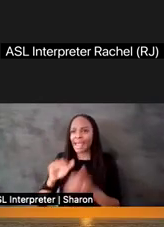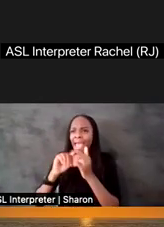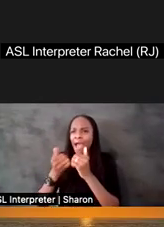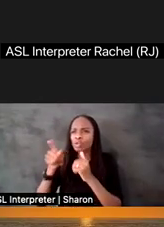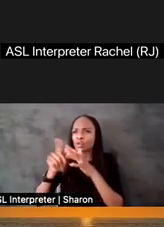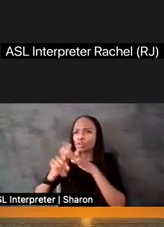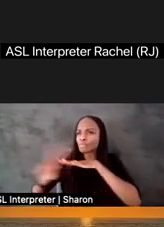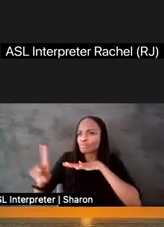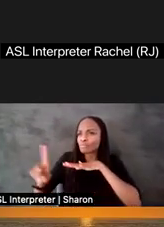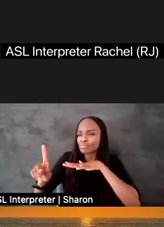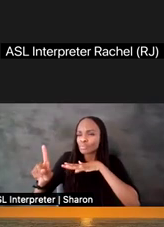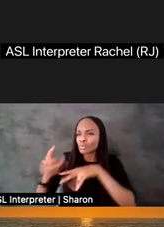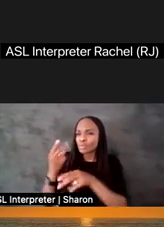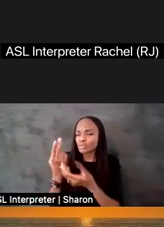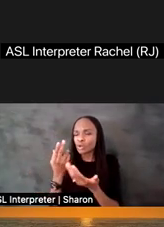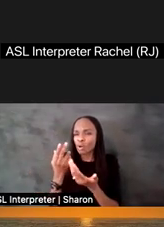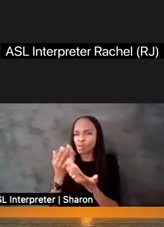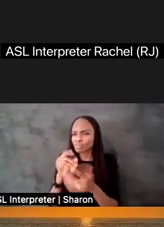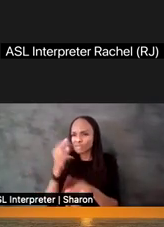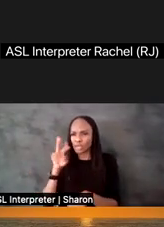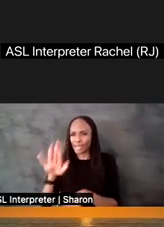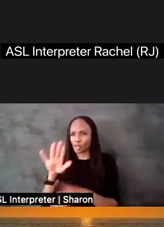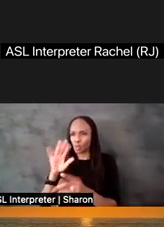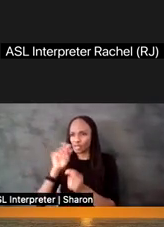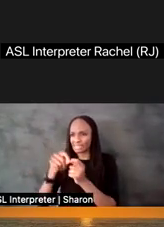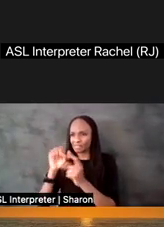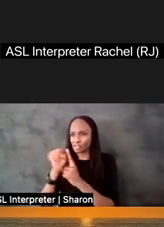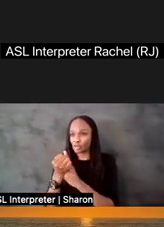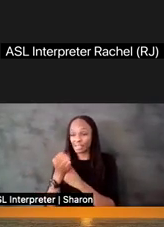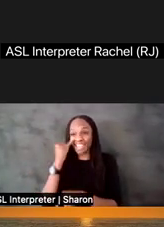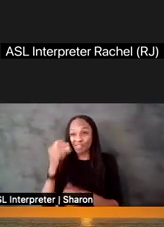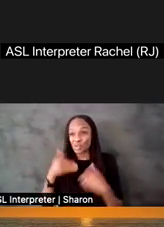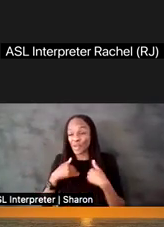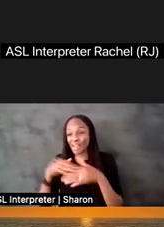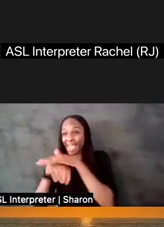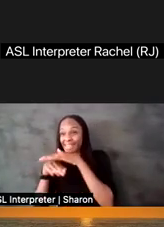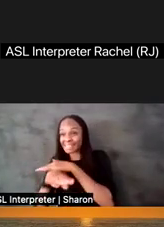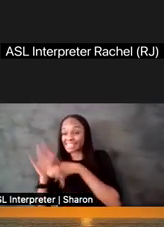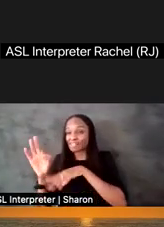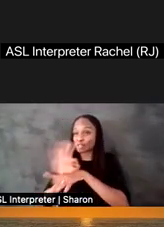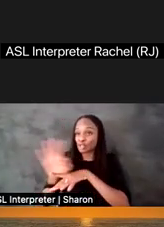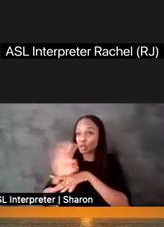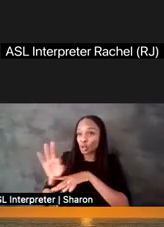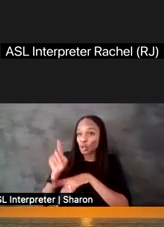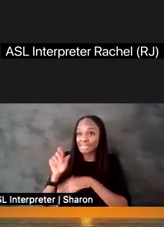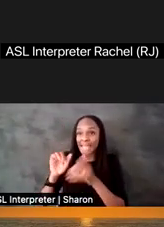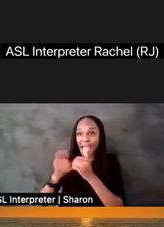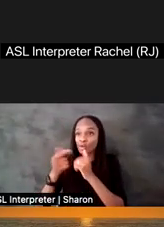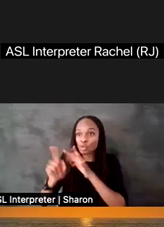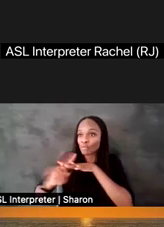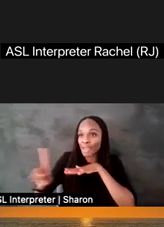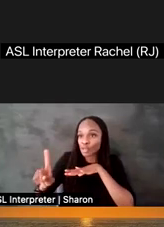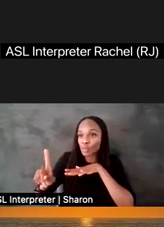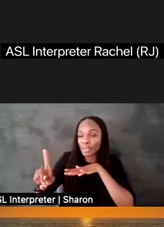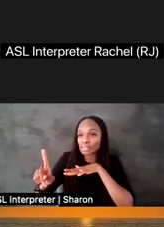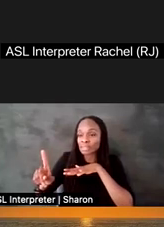assessing your particular situation, especially those with access and functional needs? How would you evacuate? We see